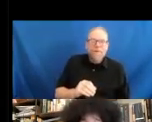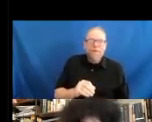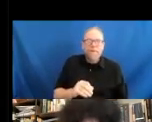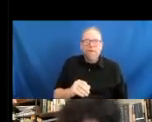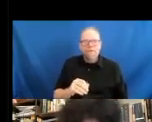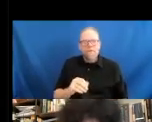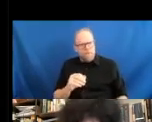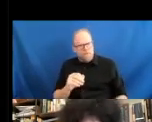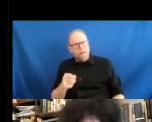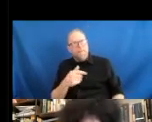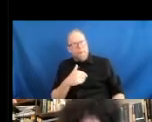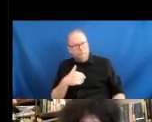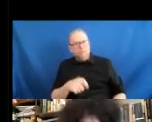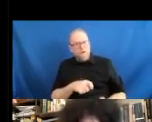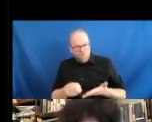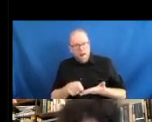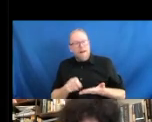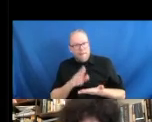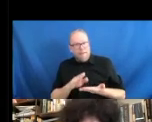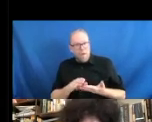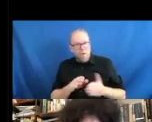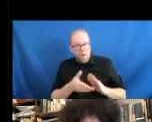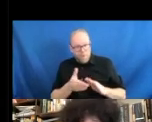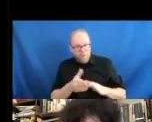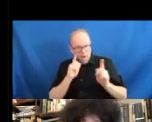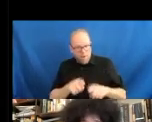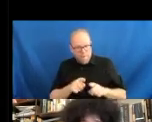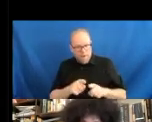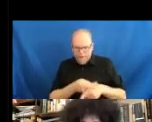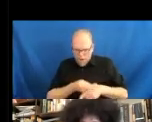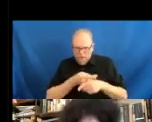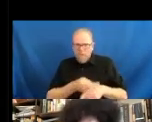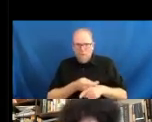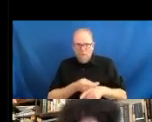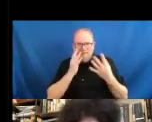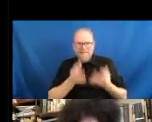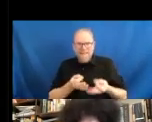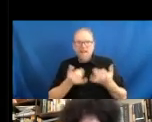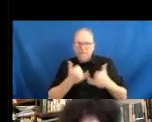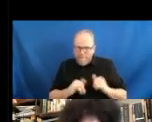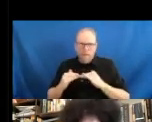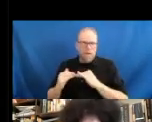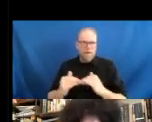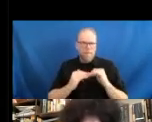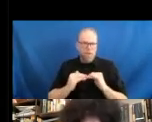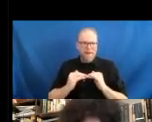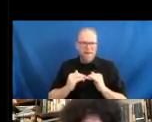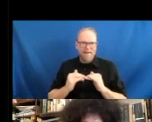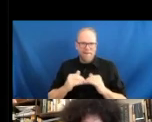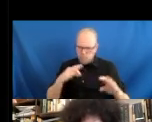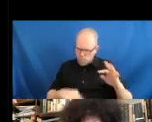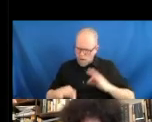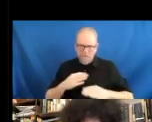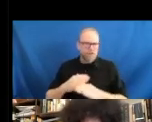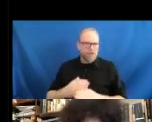their operating agreement with care so that decision-making remains democratic and profit